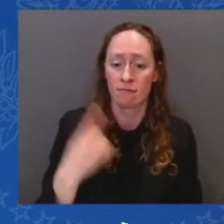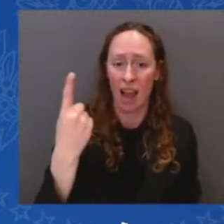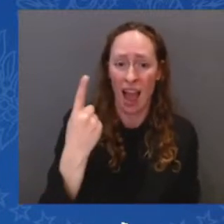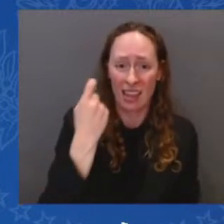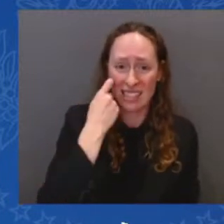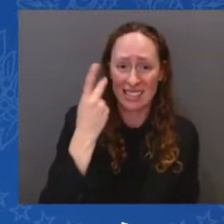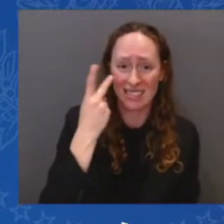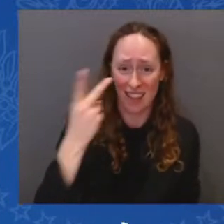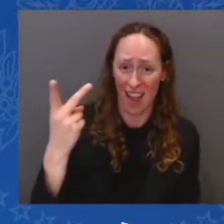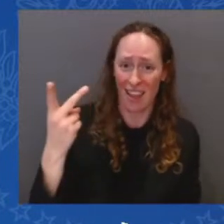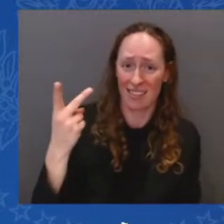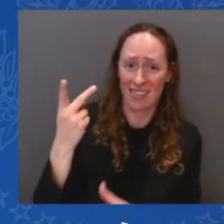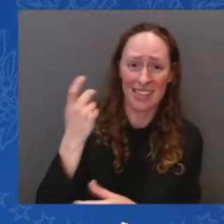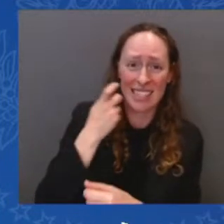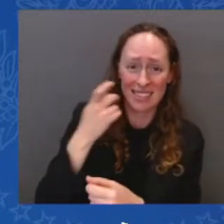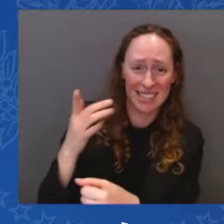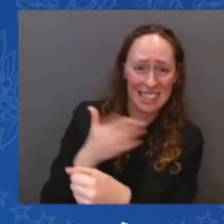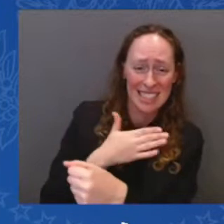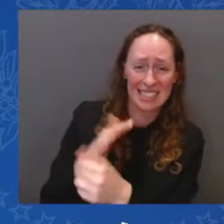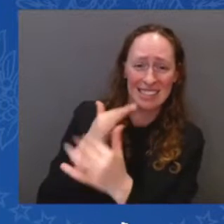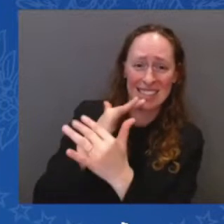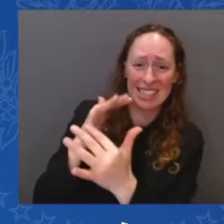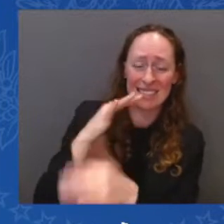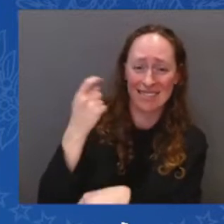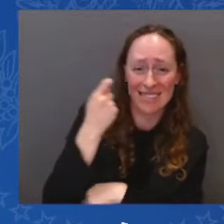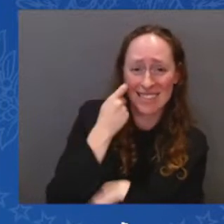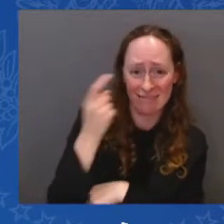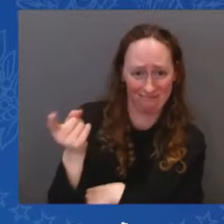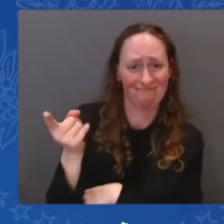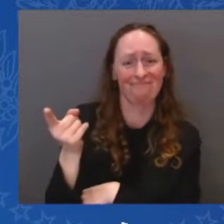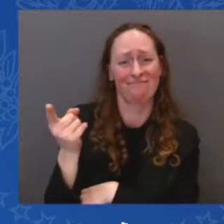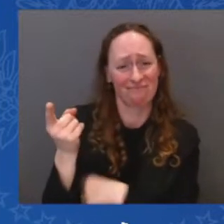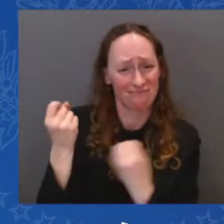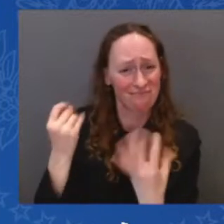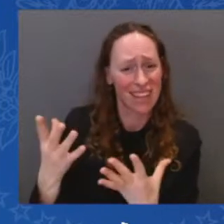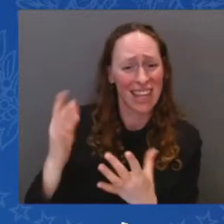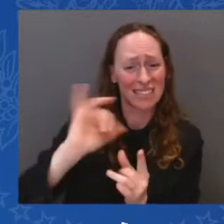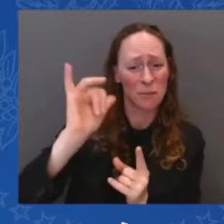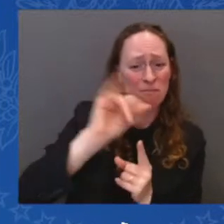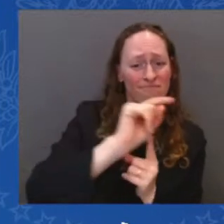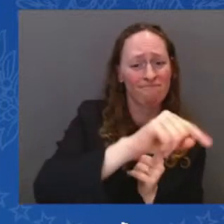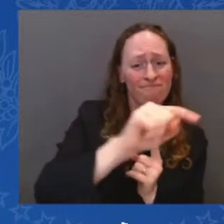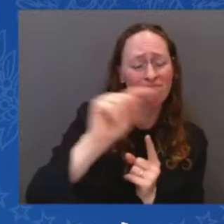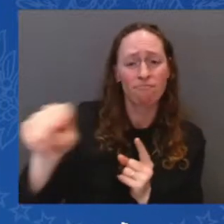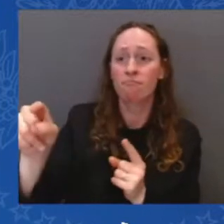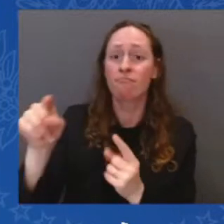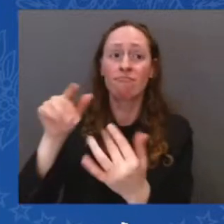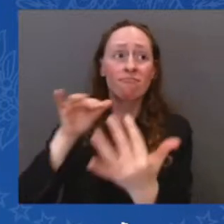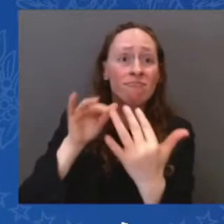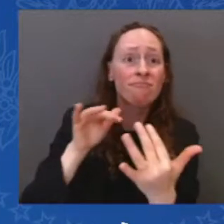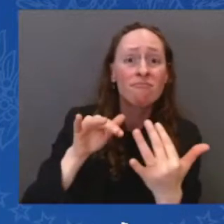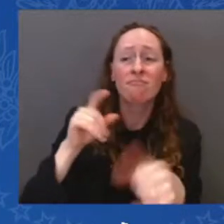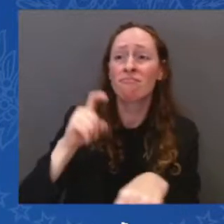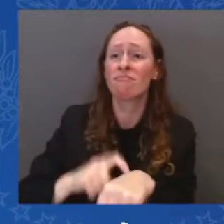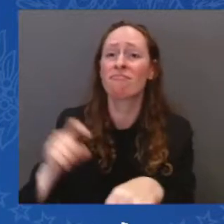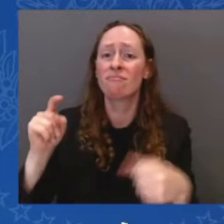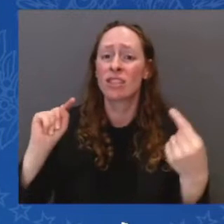of those wounded in action who sacrificed so much in the defense of liberty. And